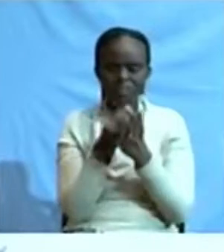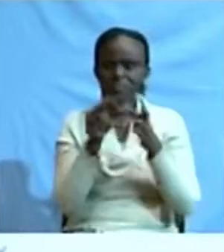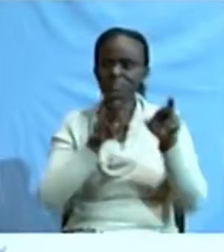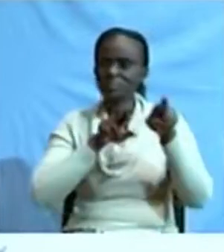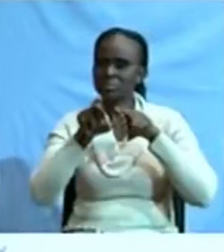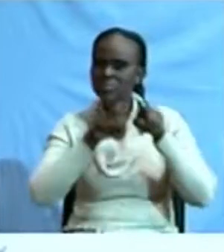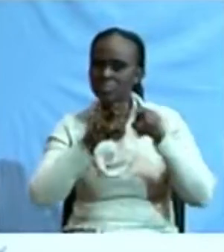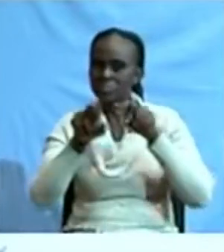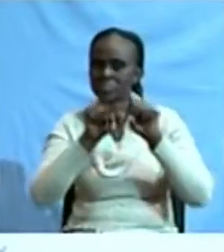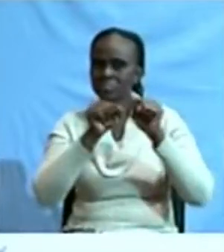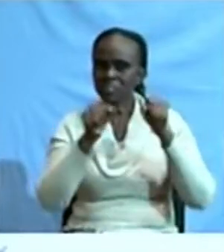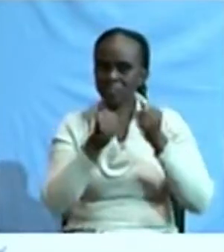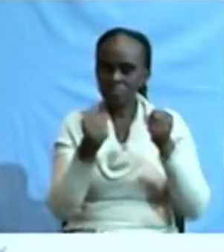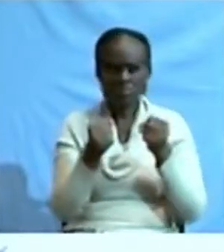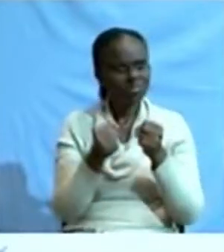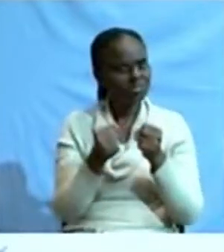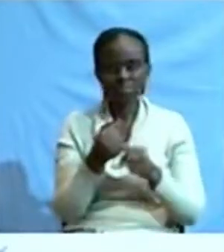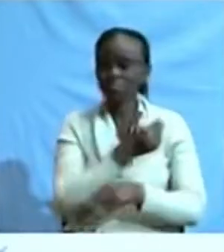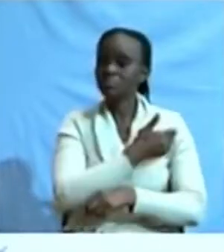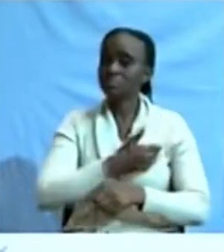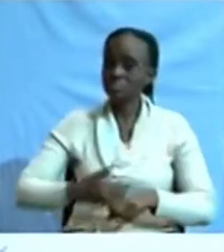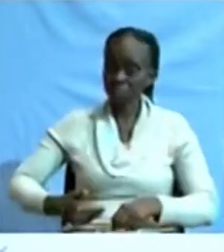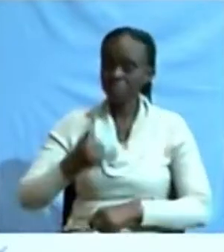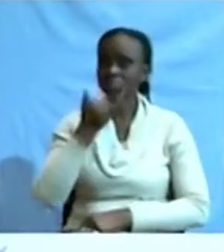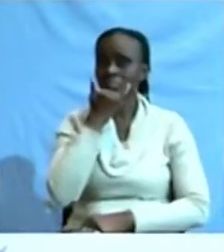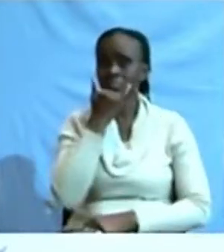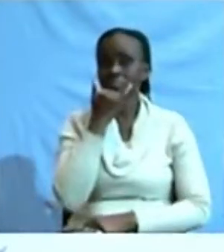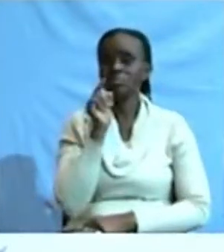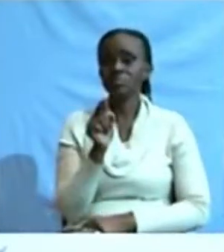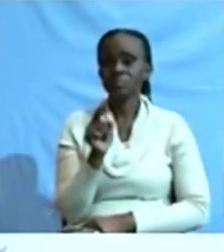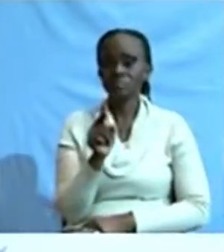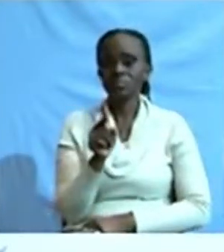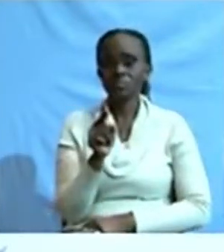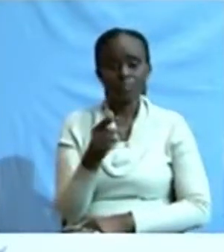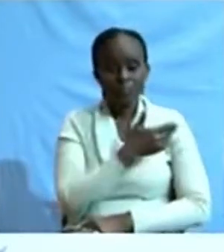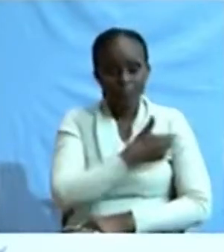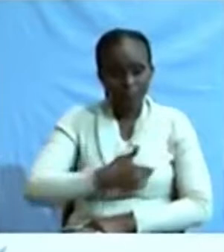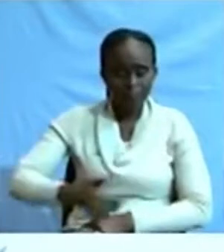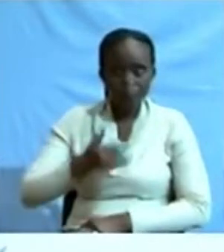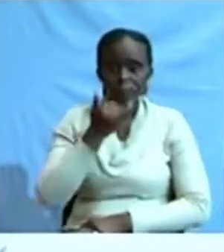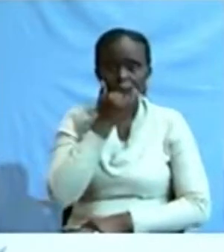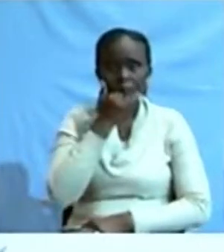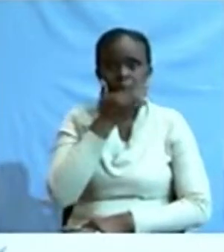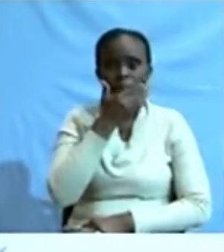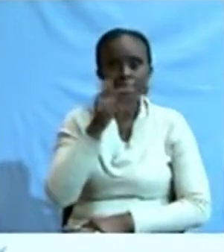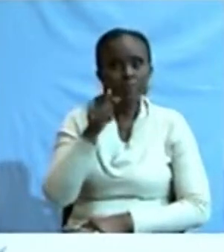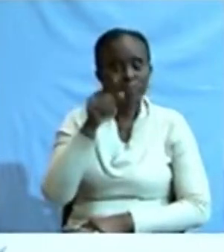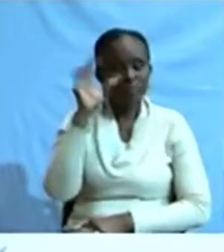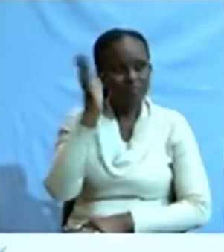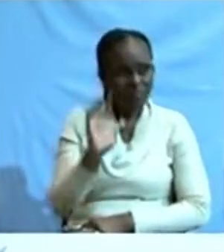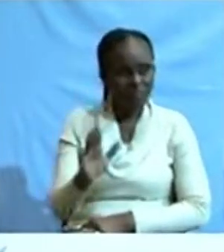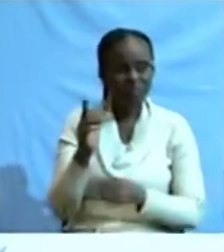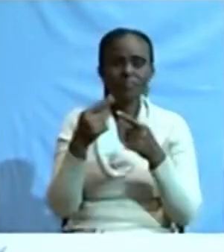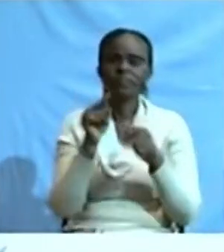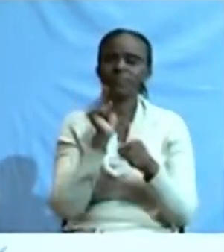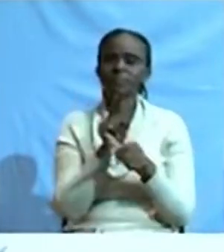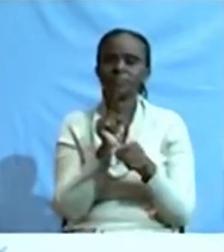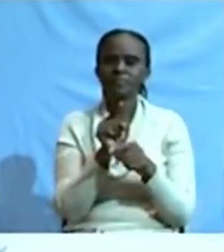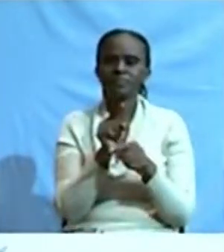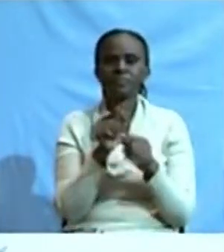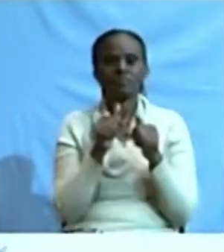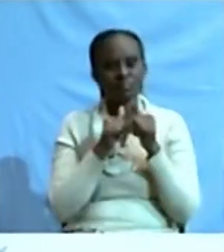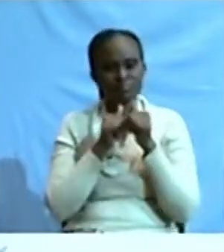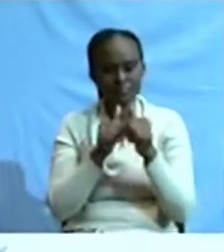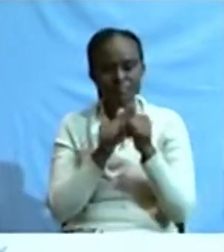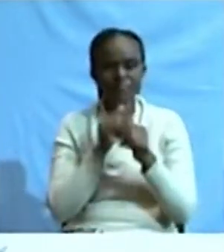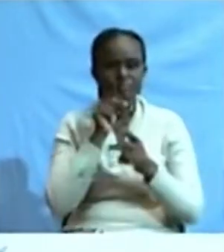regulations being broken, that's a very serious anomaly. Very serious anomaly. It should never happen. Follow